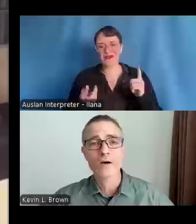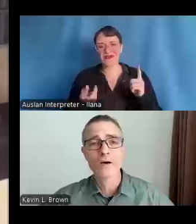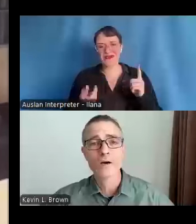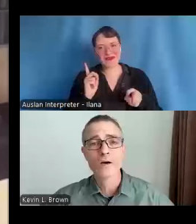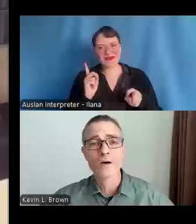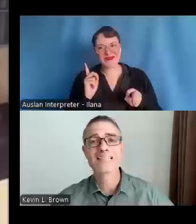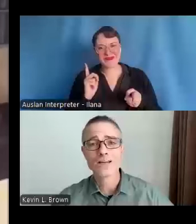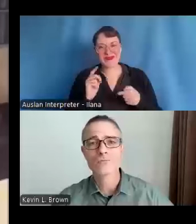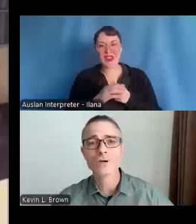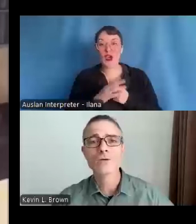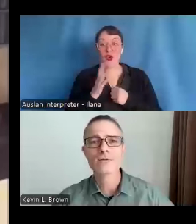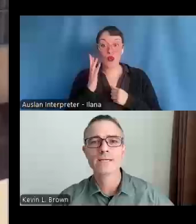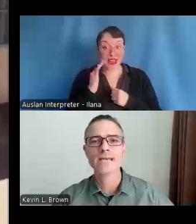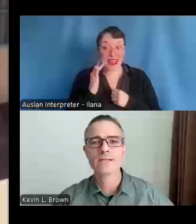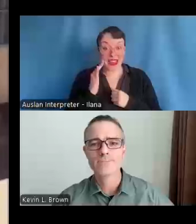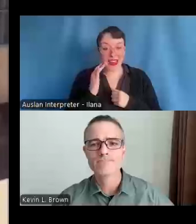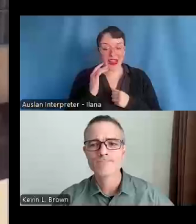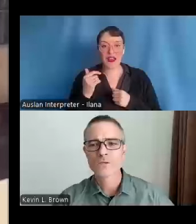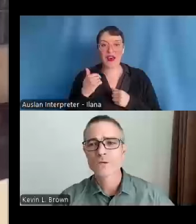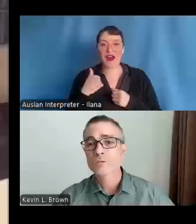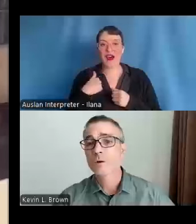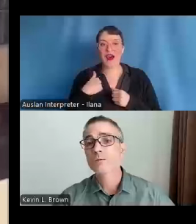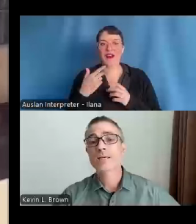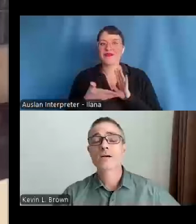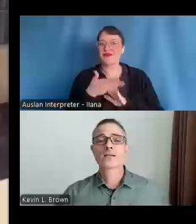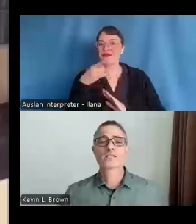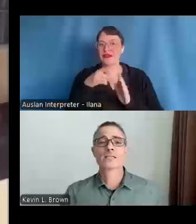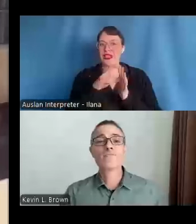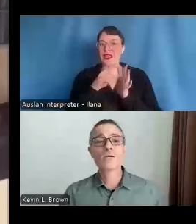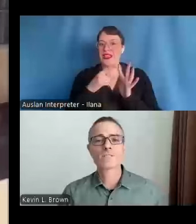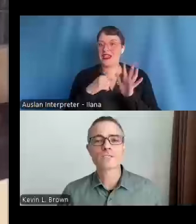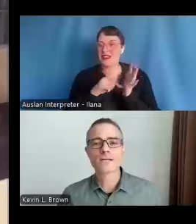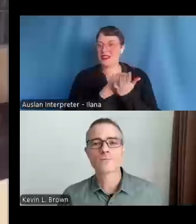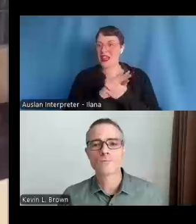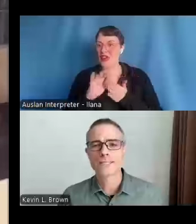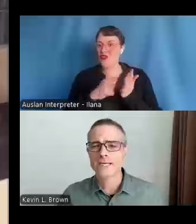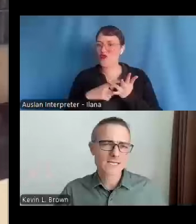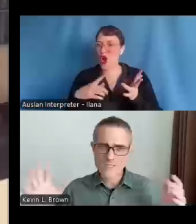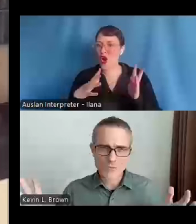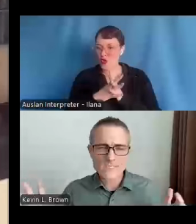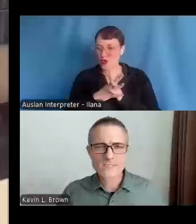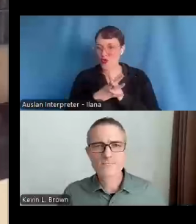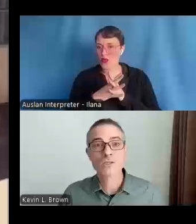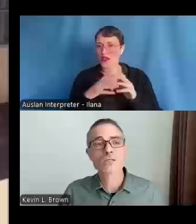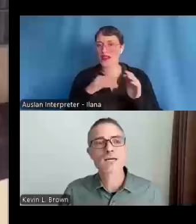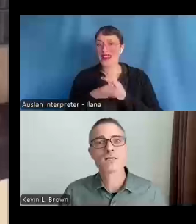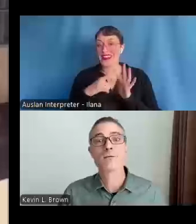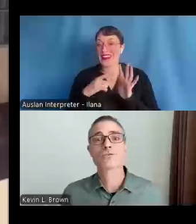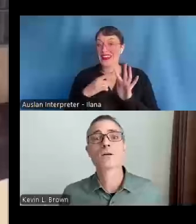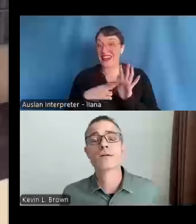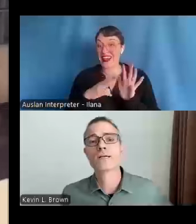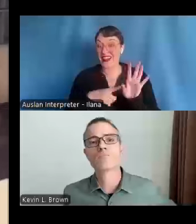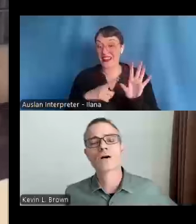me while I was on death row in Kenya. So I was there conducting field study in a dozen prisons alongside